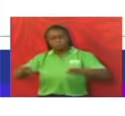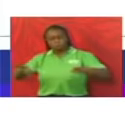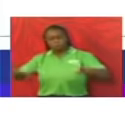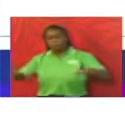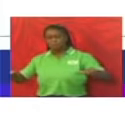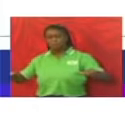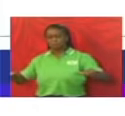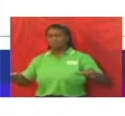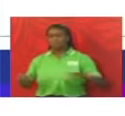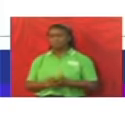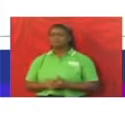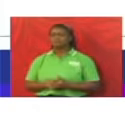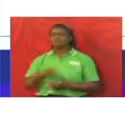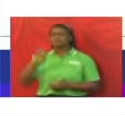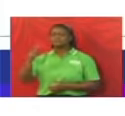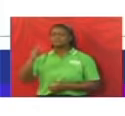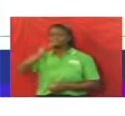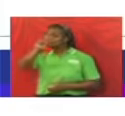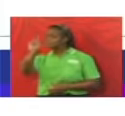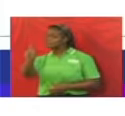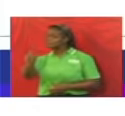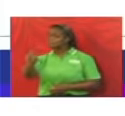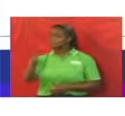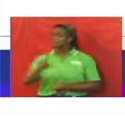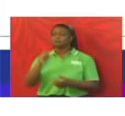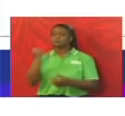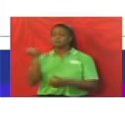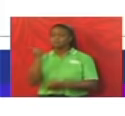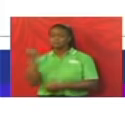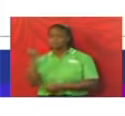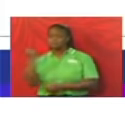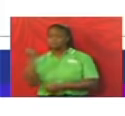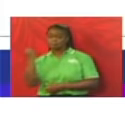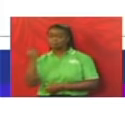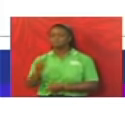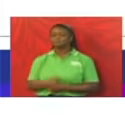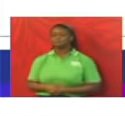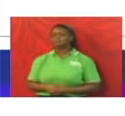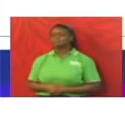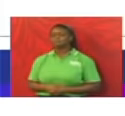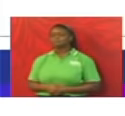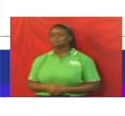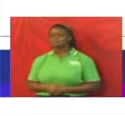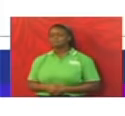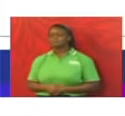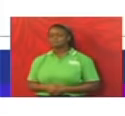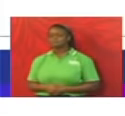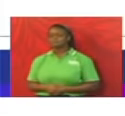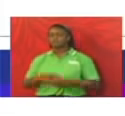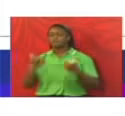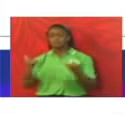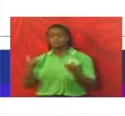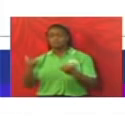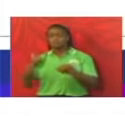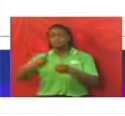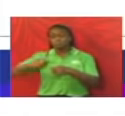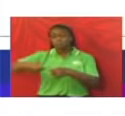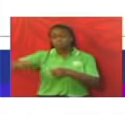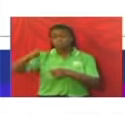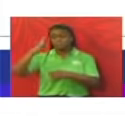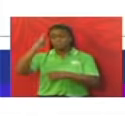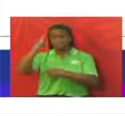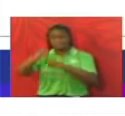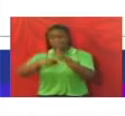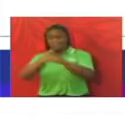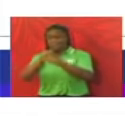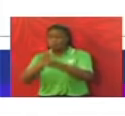Dr. Surju Singh. What I want to know is, given that we've been in this pandemic for a little over a year now, and the average pregnancy